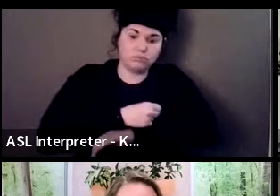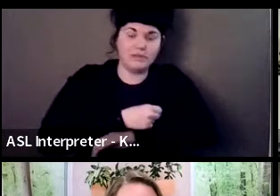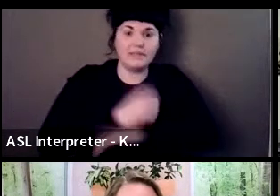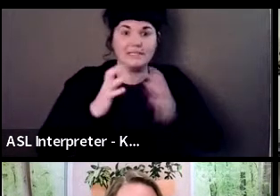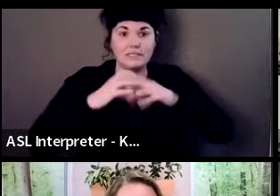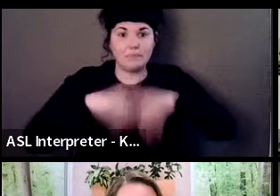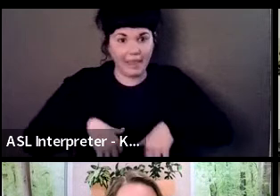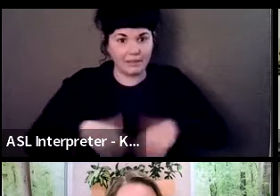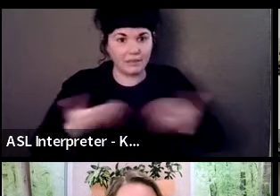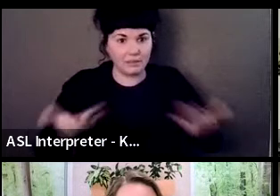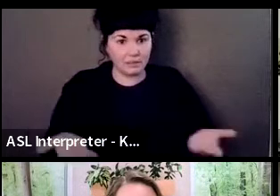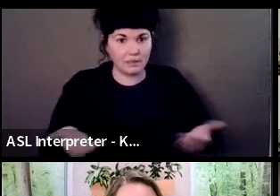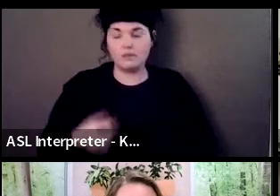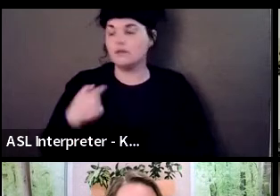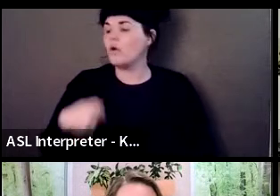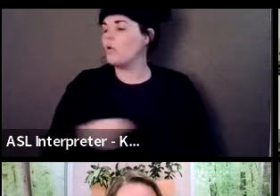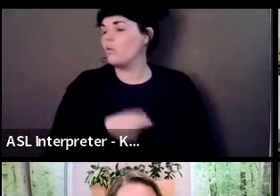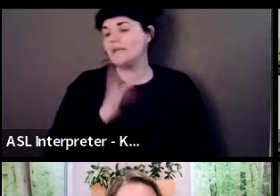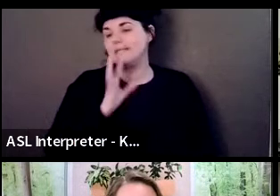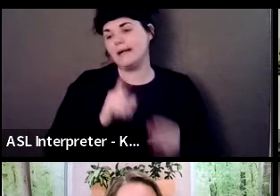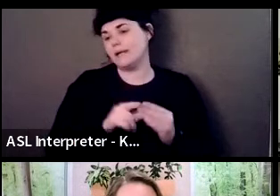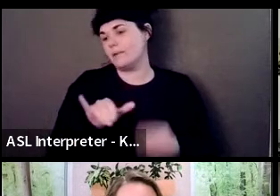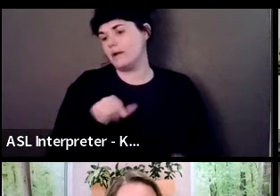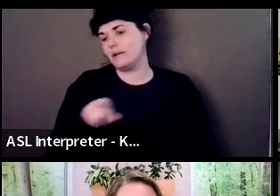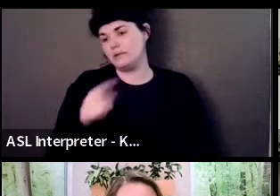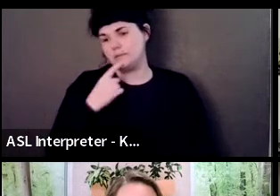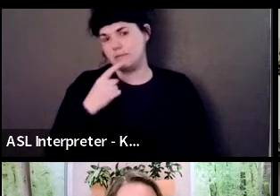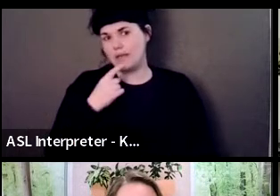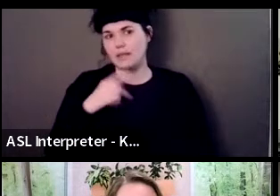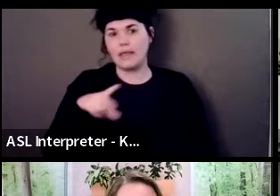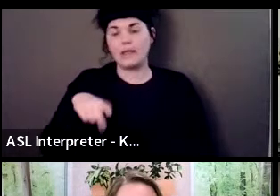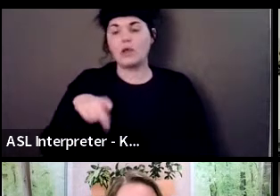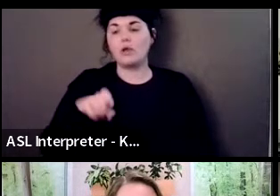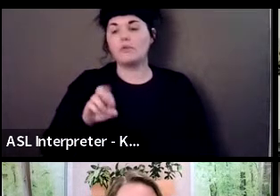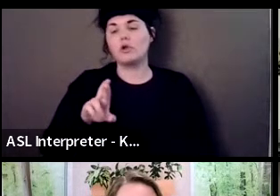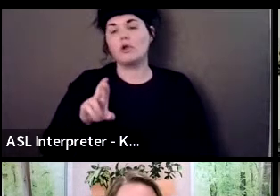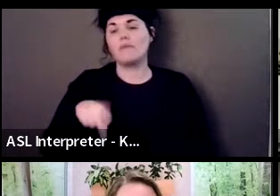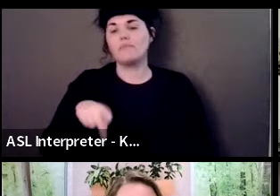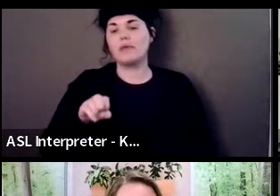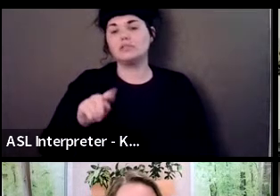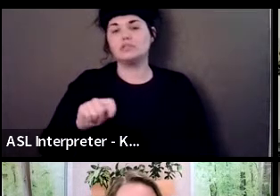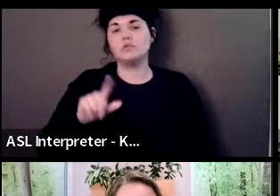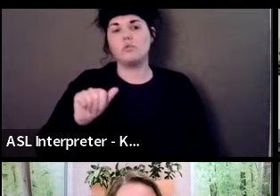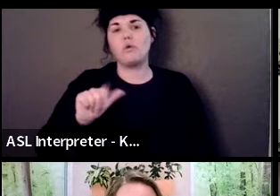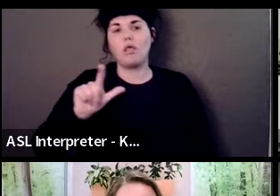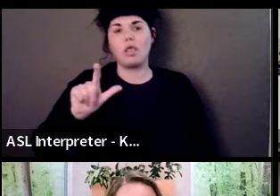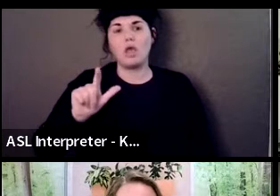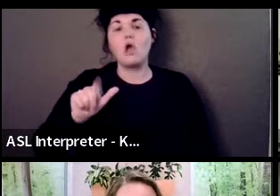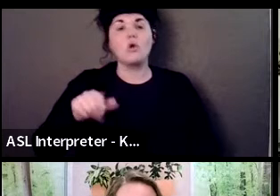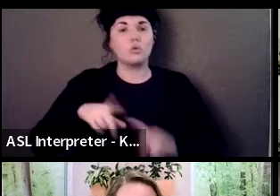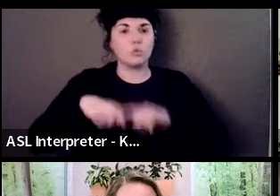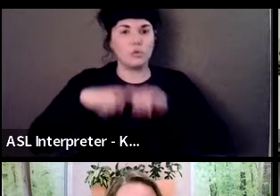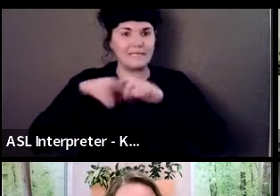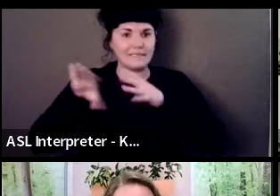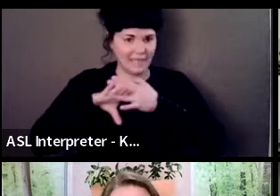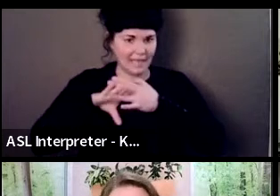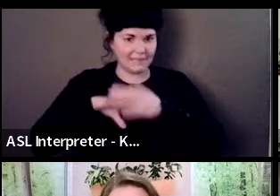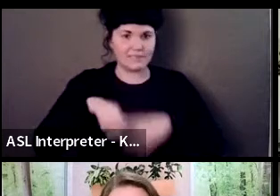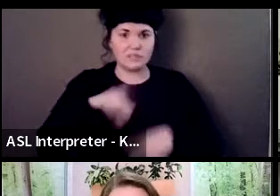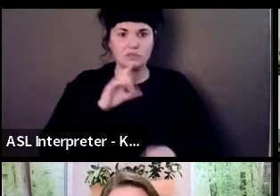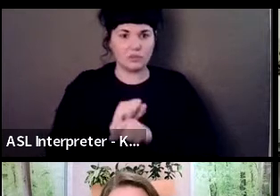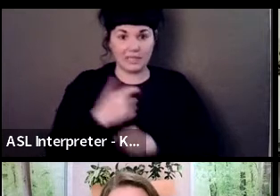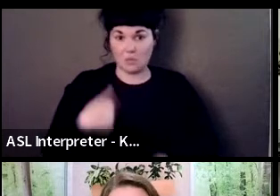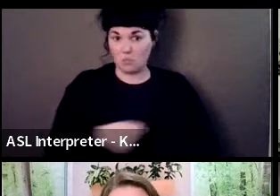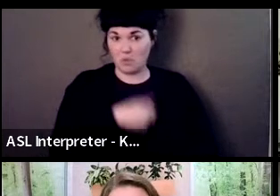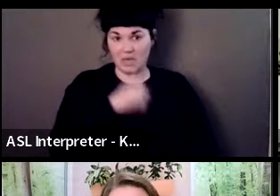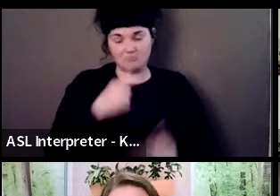we didn't talk about a as you say, perpetual recess. Certainly, and we really didn't talk about